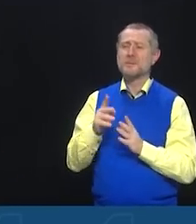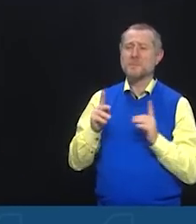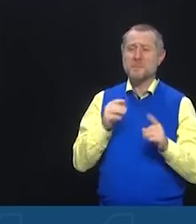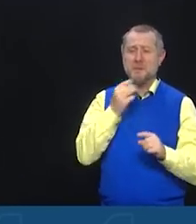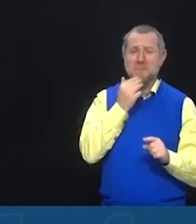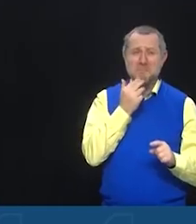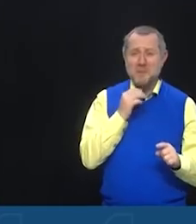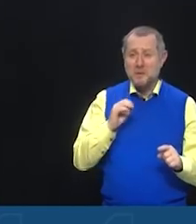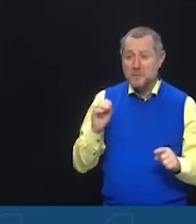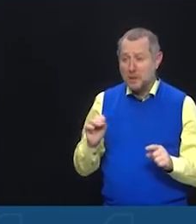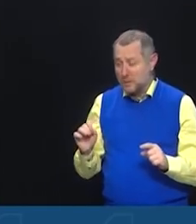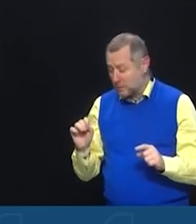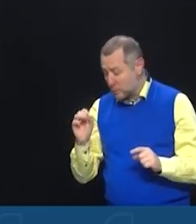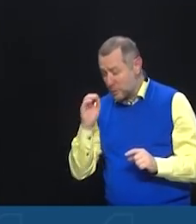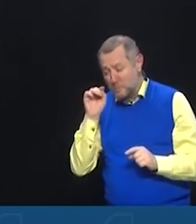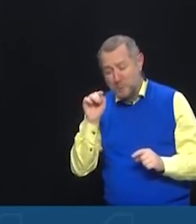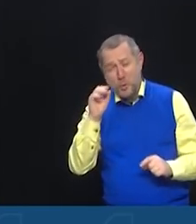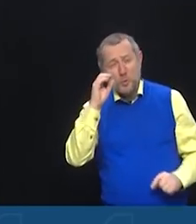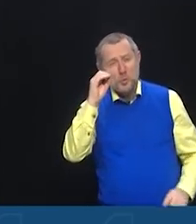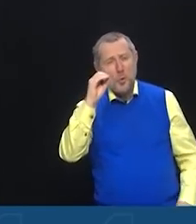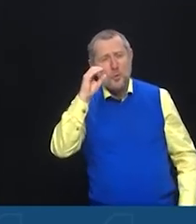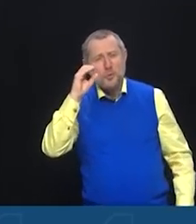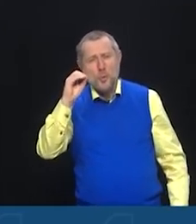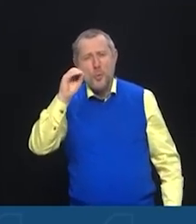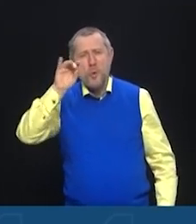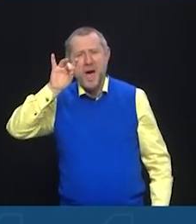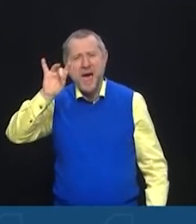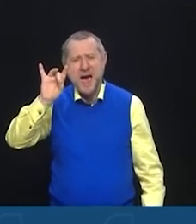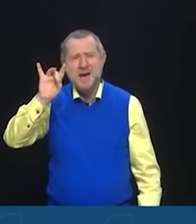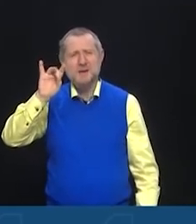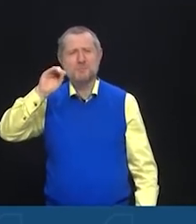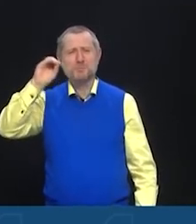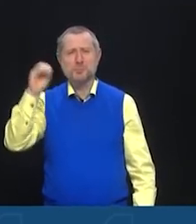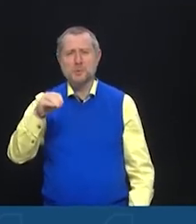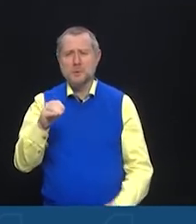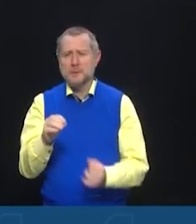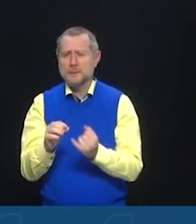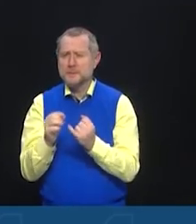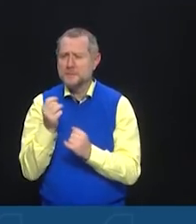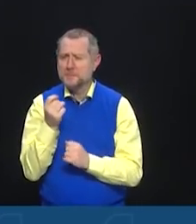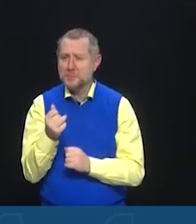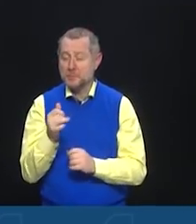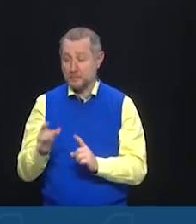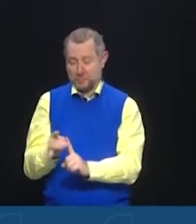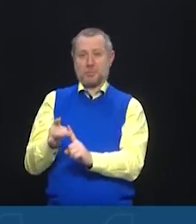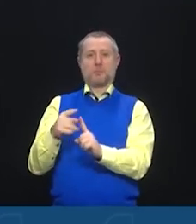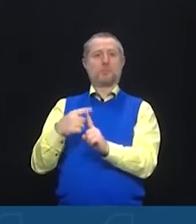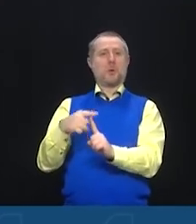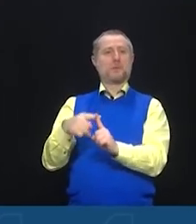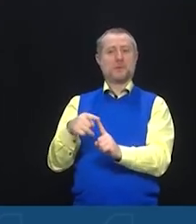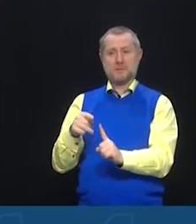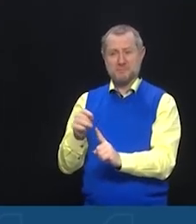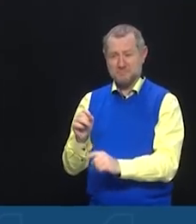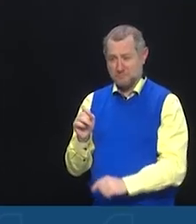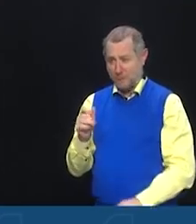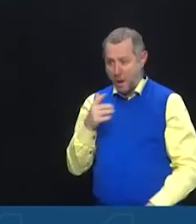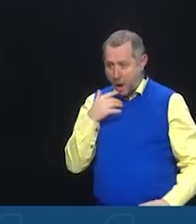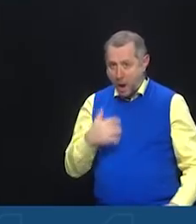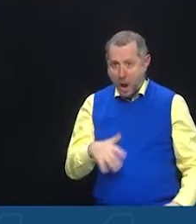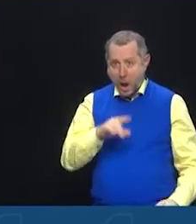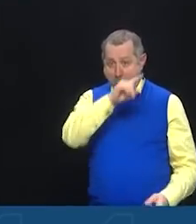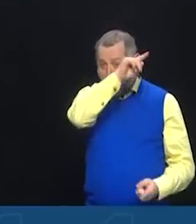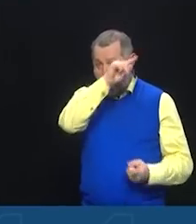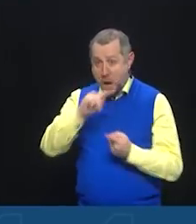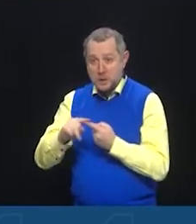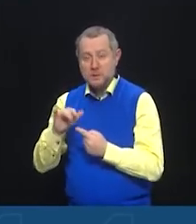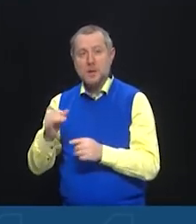represents the 0.008% of New Yorkers who tested positive for COVID. My friends, this is an extraordinary slide to look at to